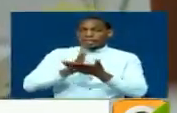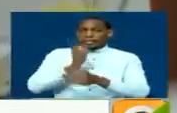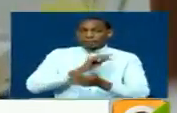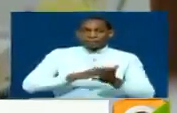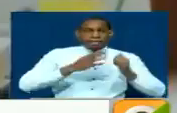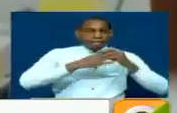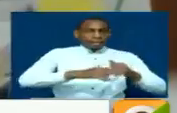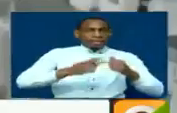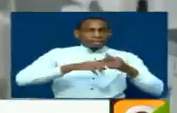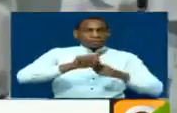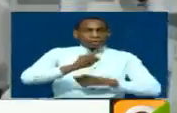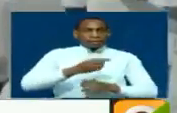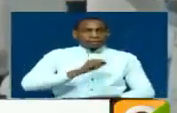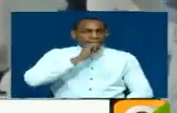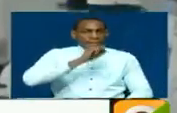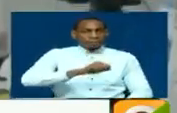out of